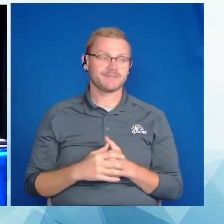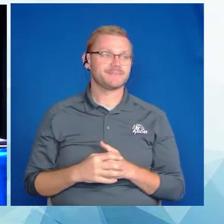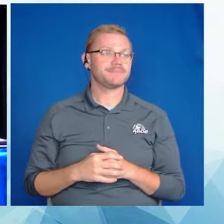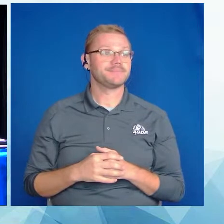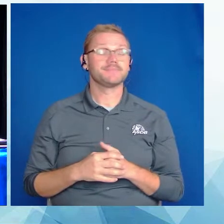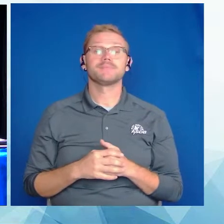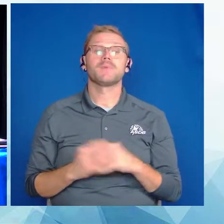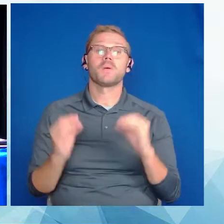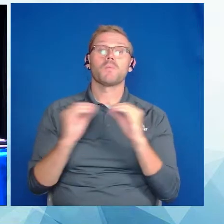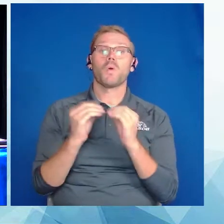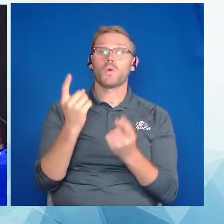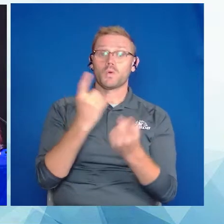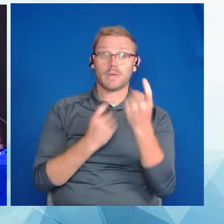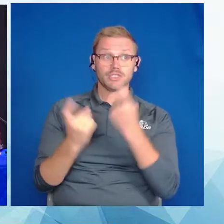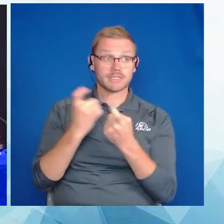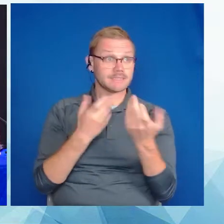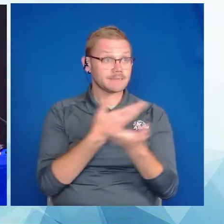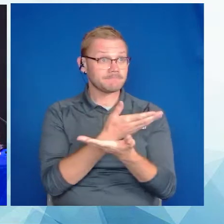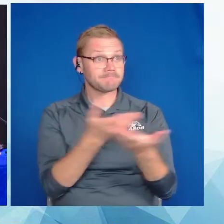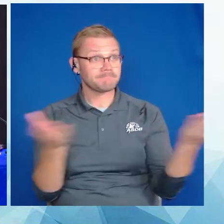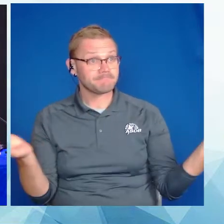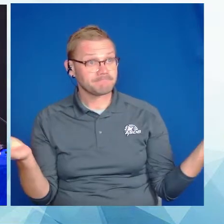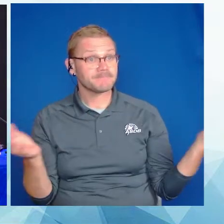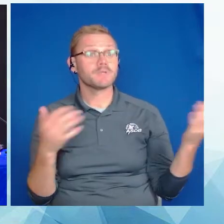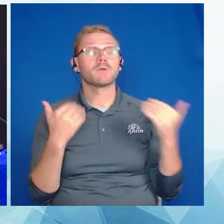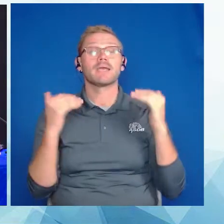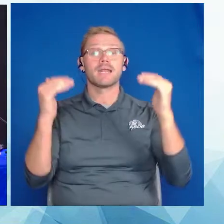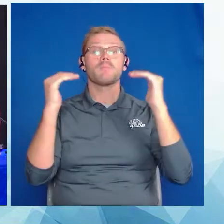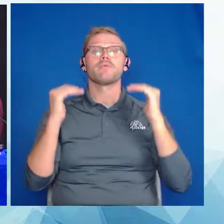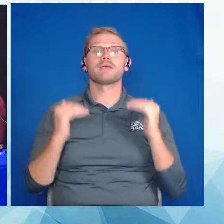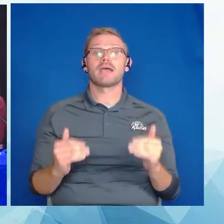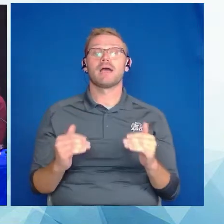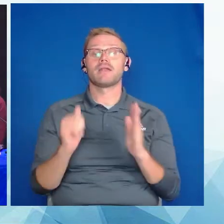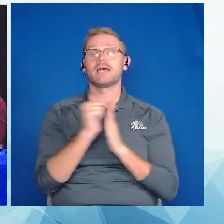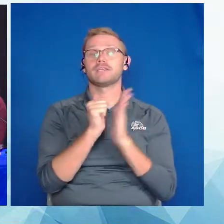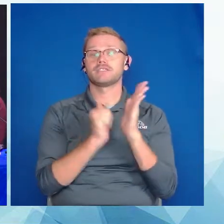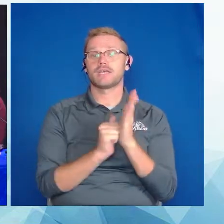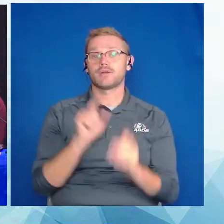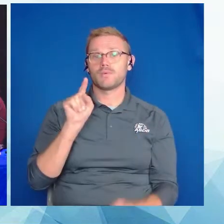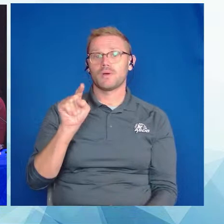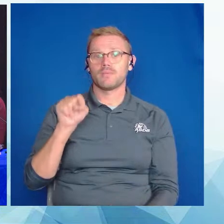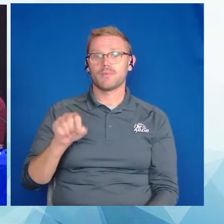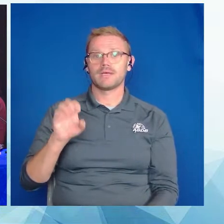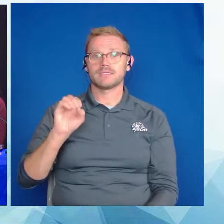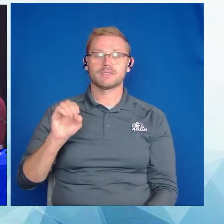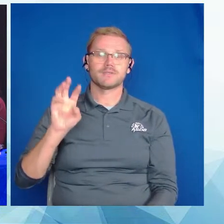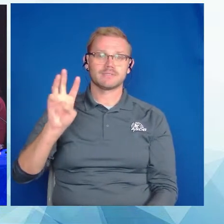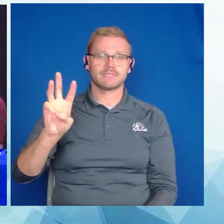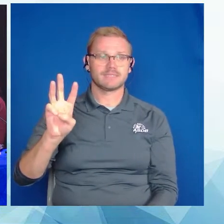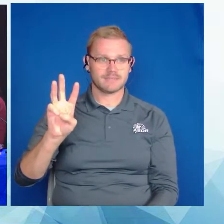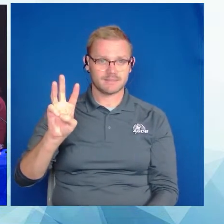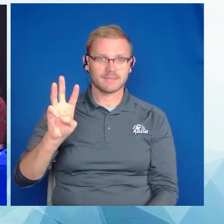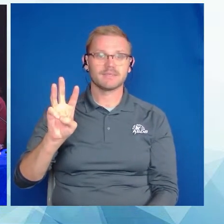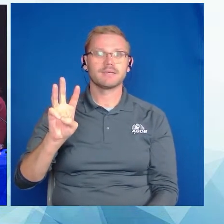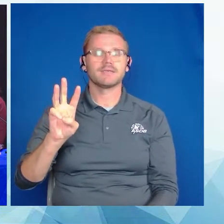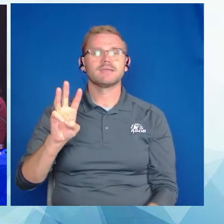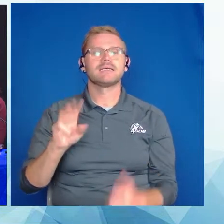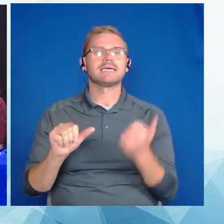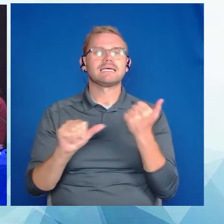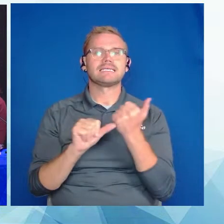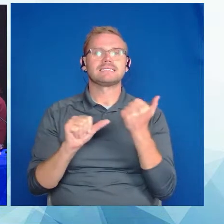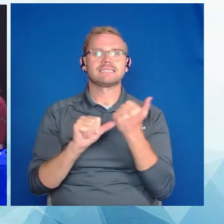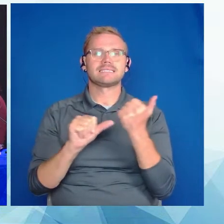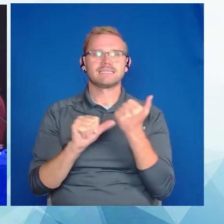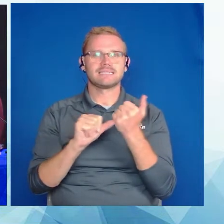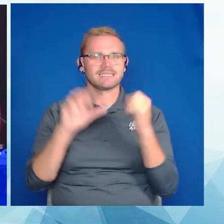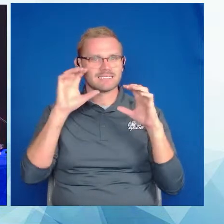Any other questions? Okay. Moving on, agenda item 1.06, Assistant Superintendent